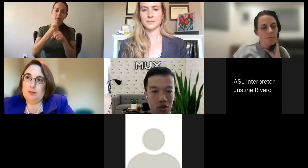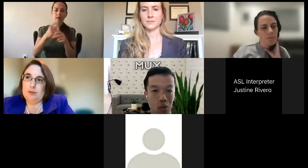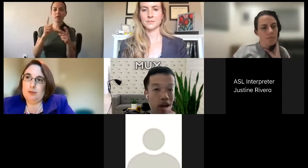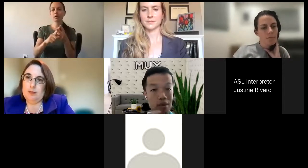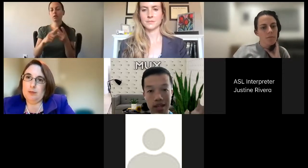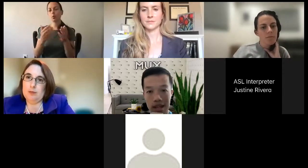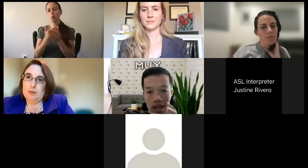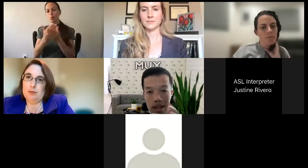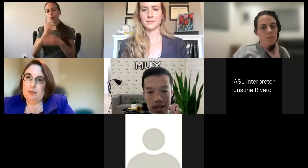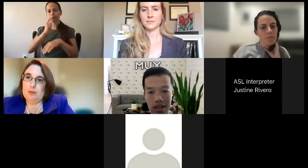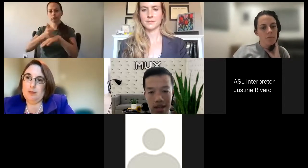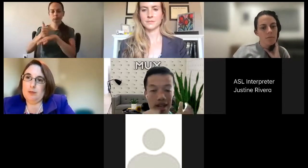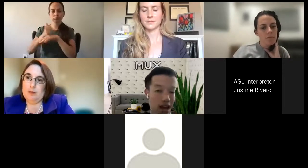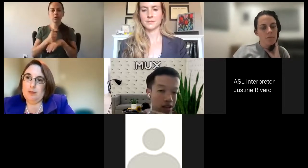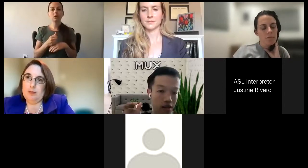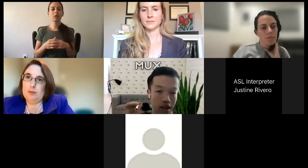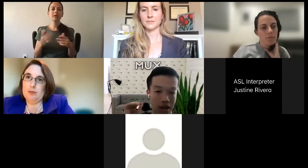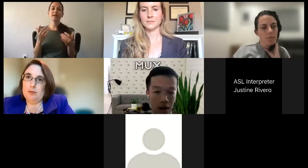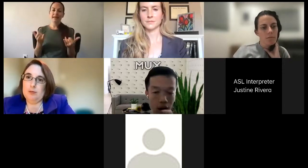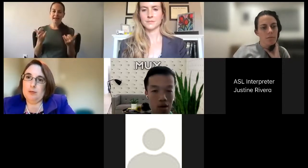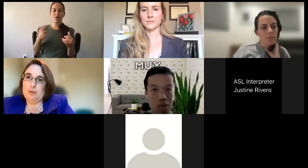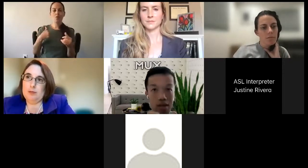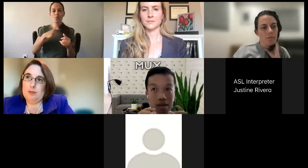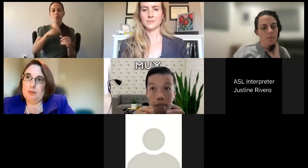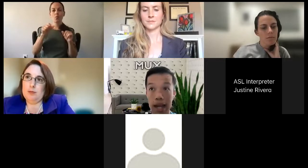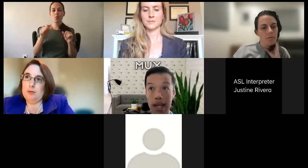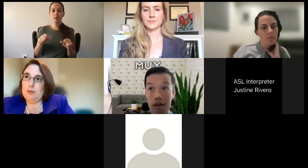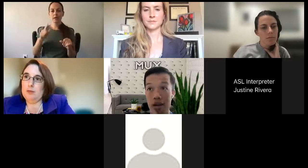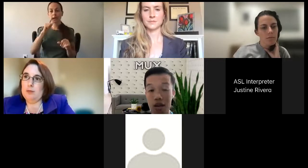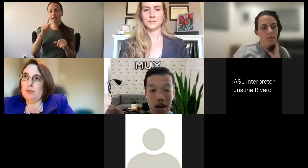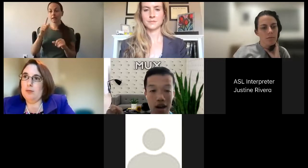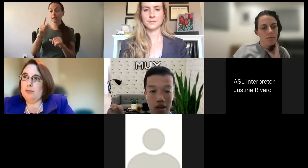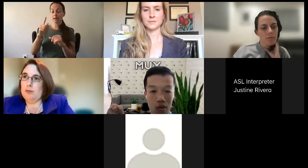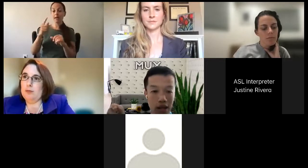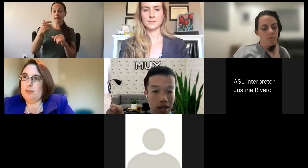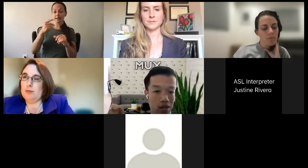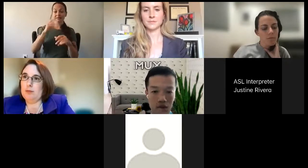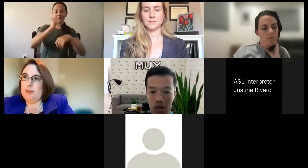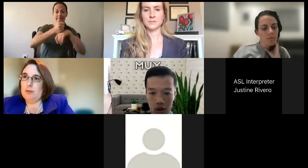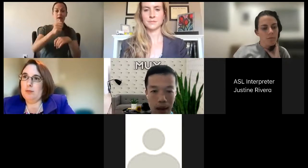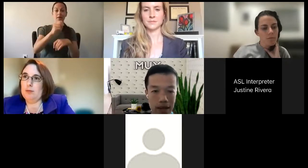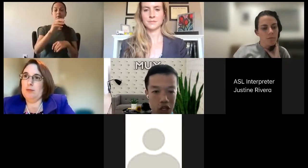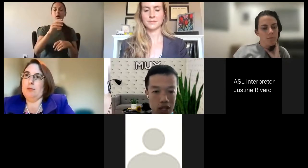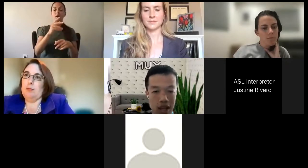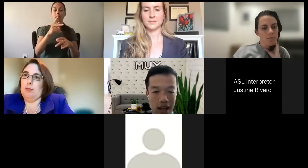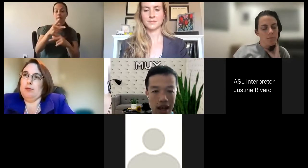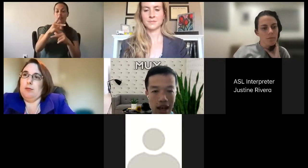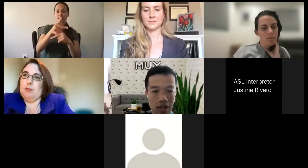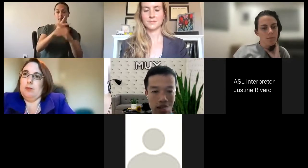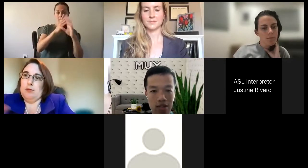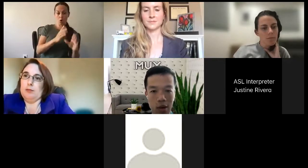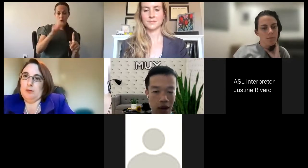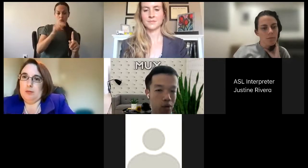innovation, we're able to connect a borrower's bank account directly to the loan